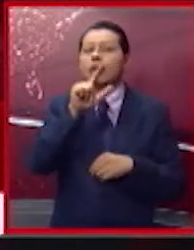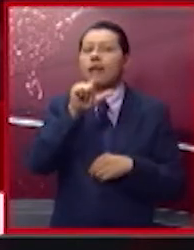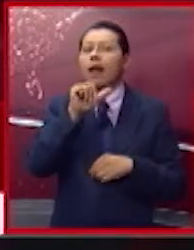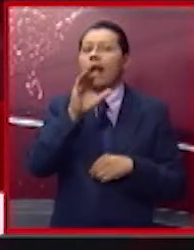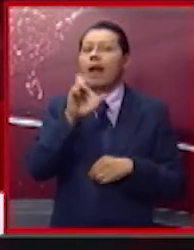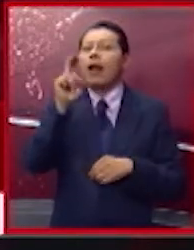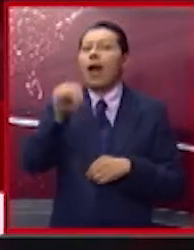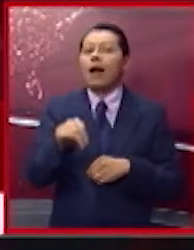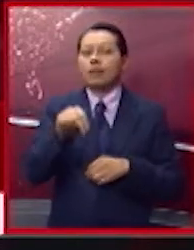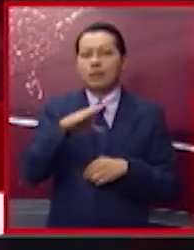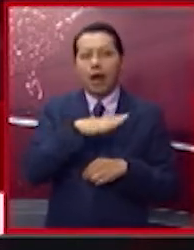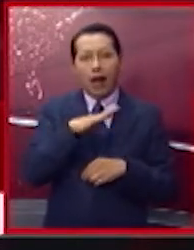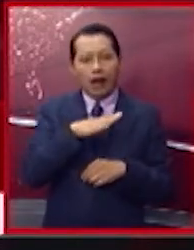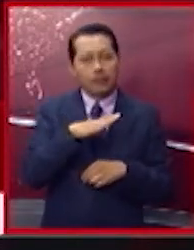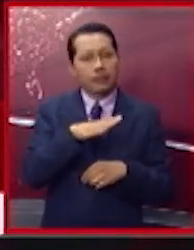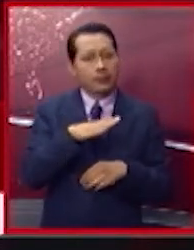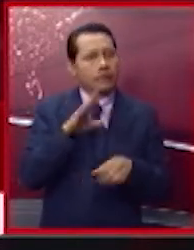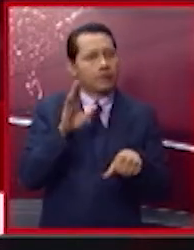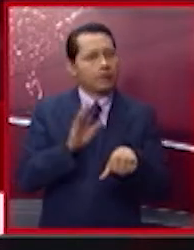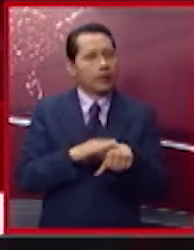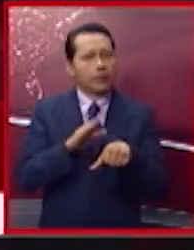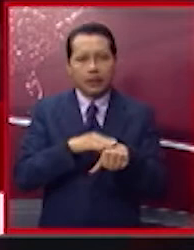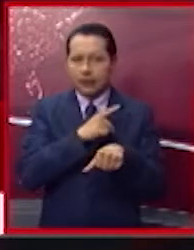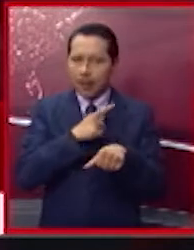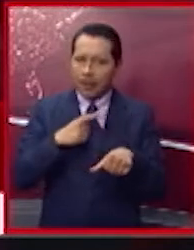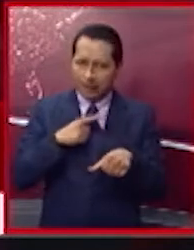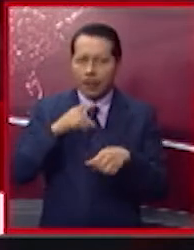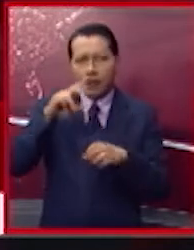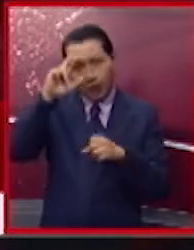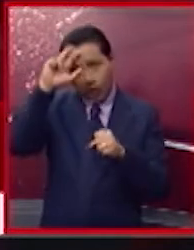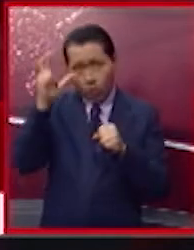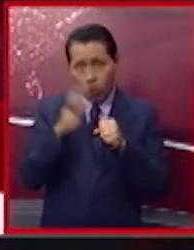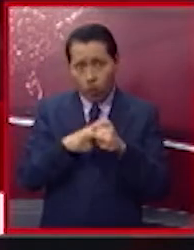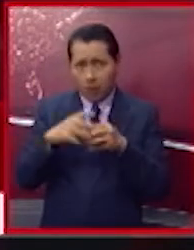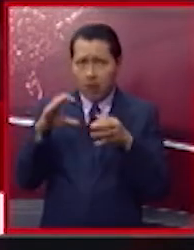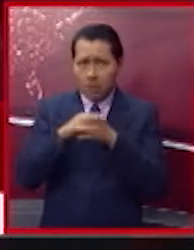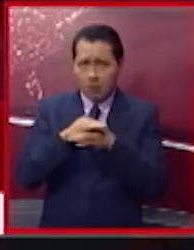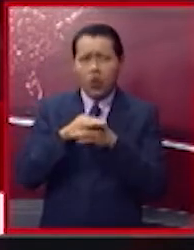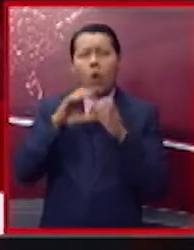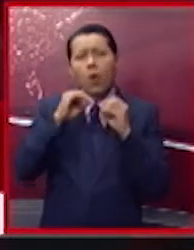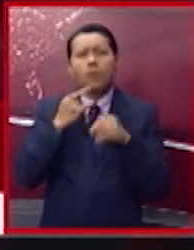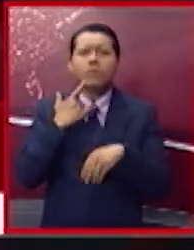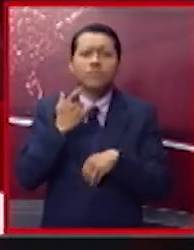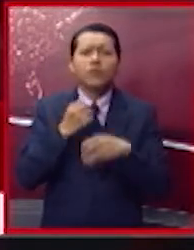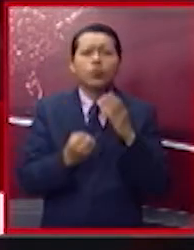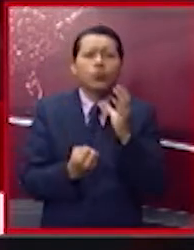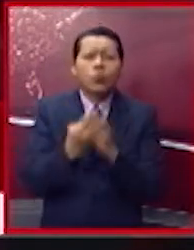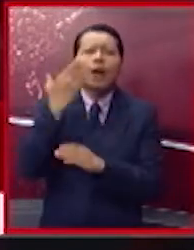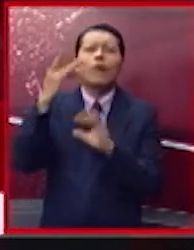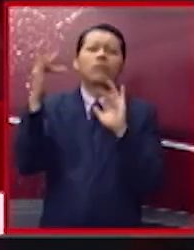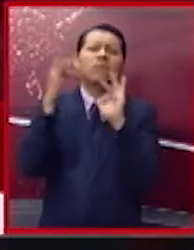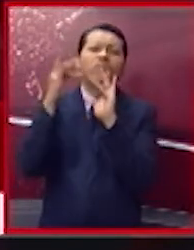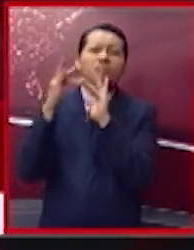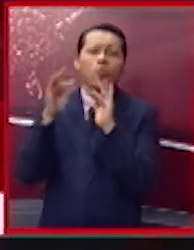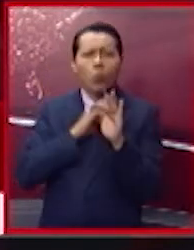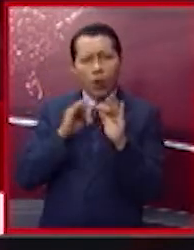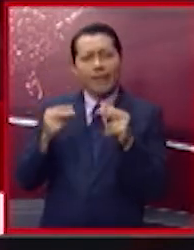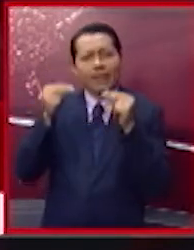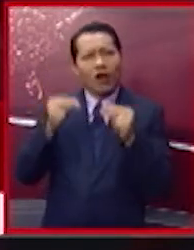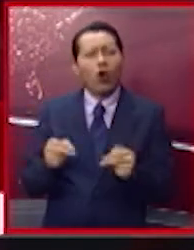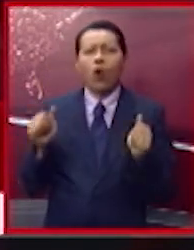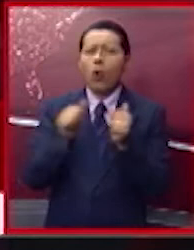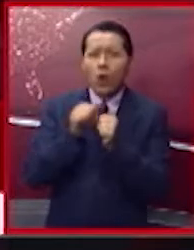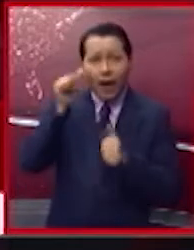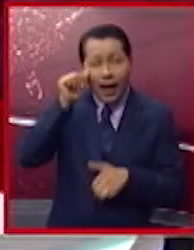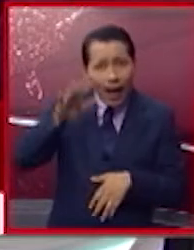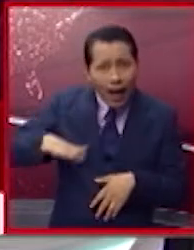with NAFTA? Should we get more involved with Europe? And should we try to find Asian markets and so forth? I